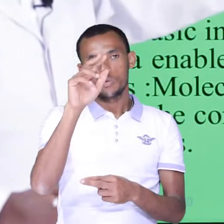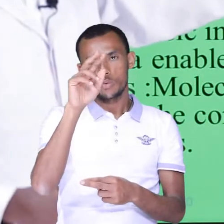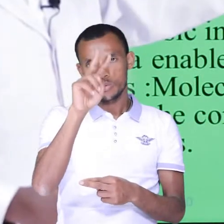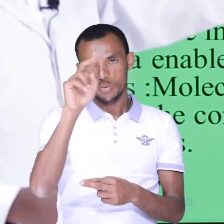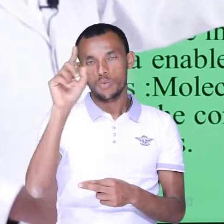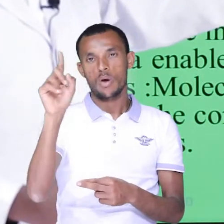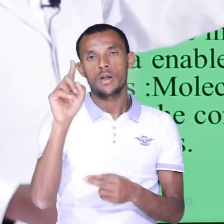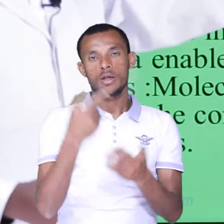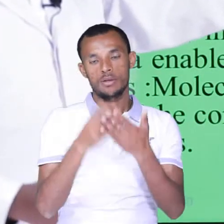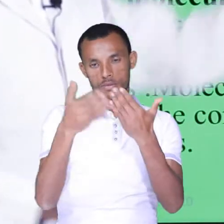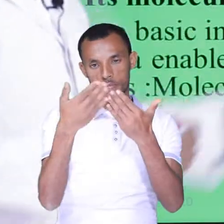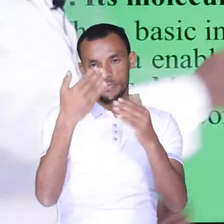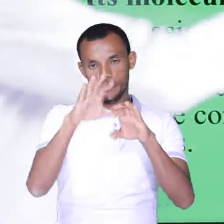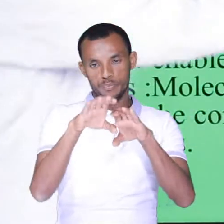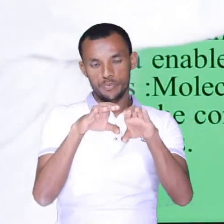simplify this